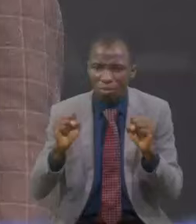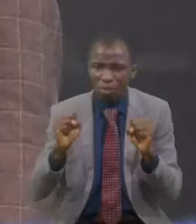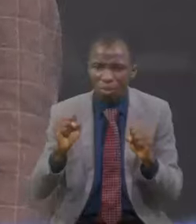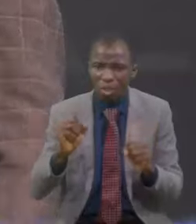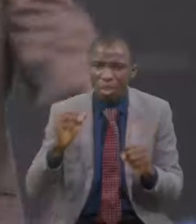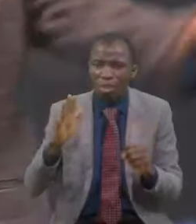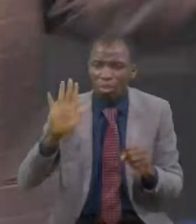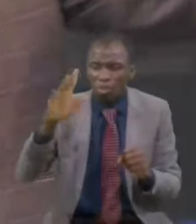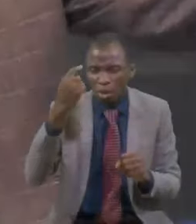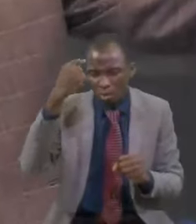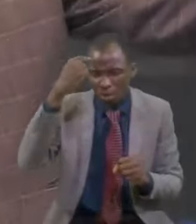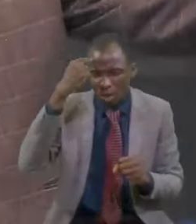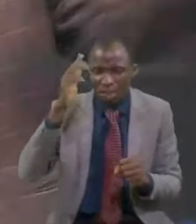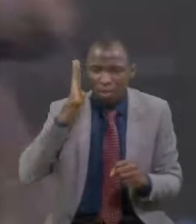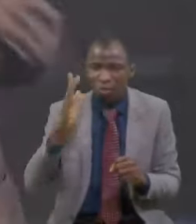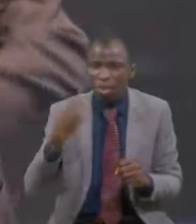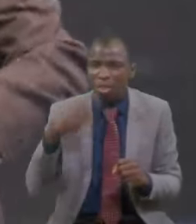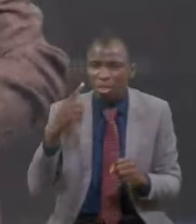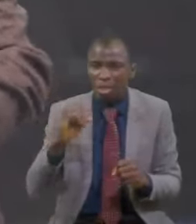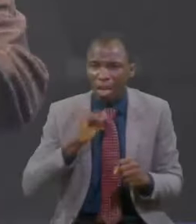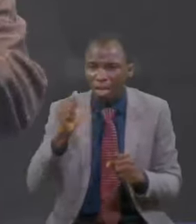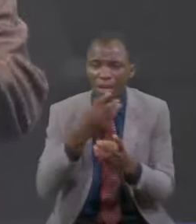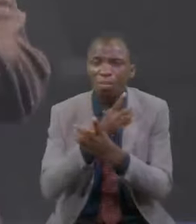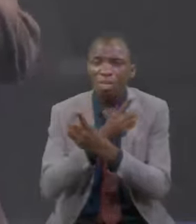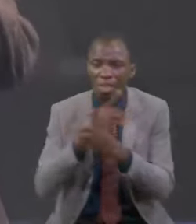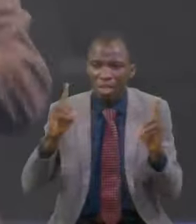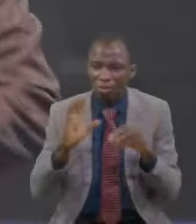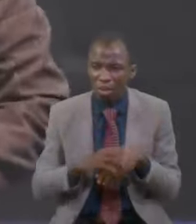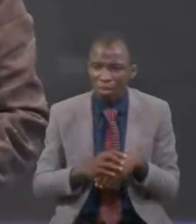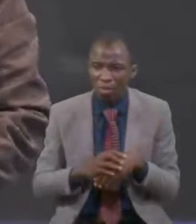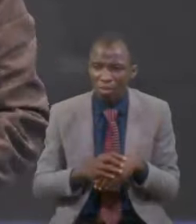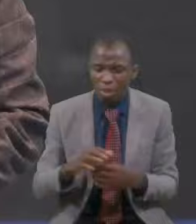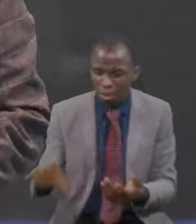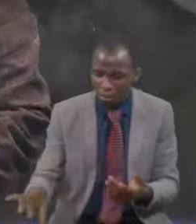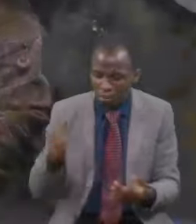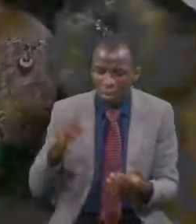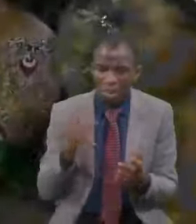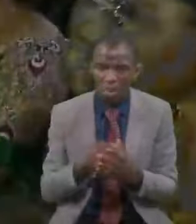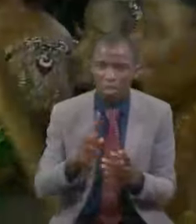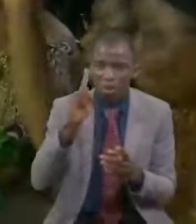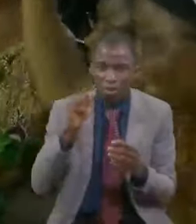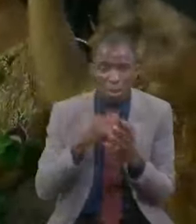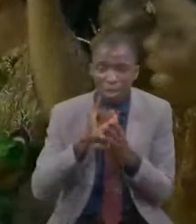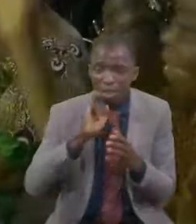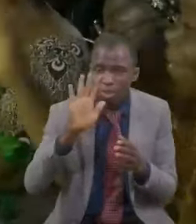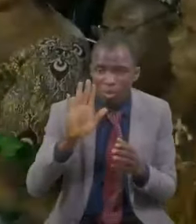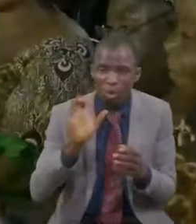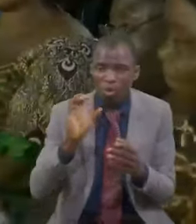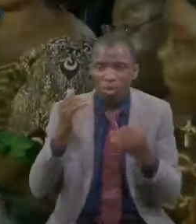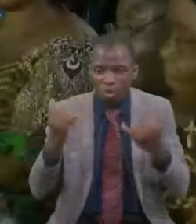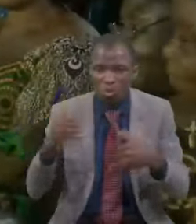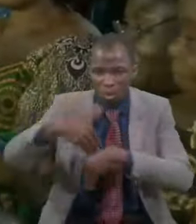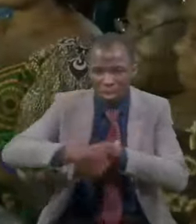will say, I am delivered. Pick it up. It is yours tonight. Look at verse